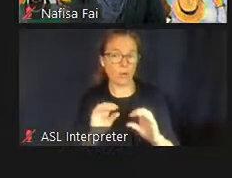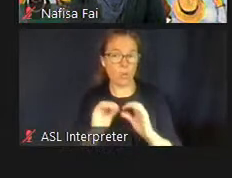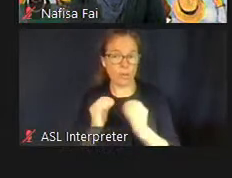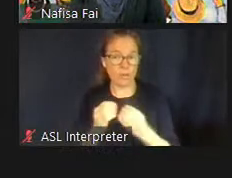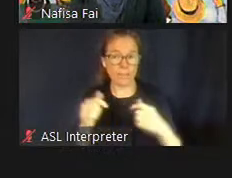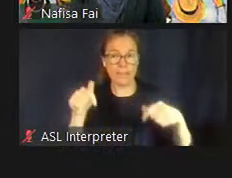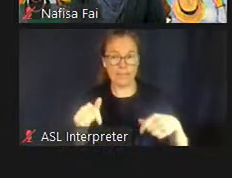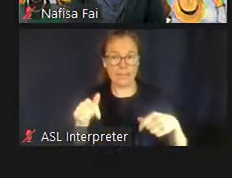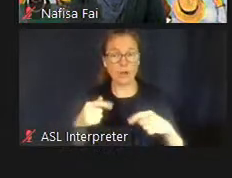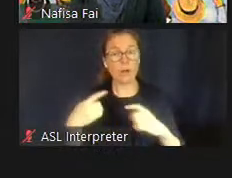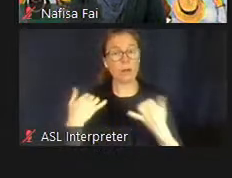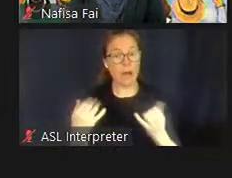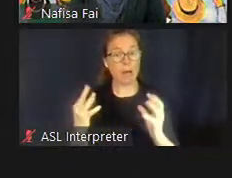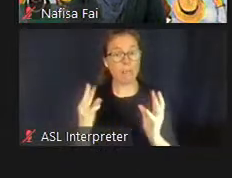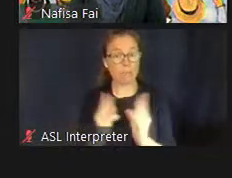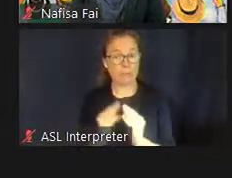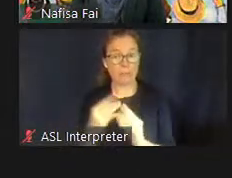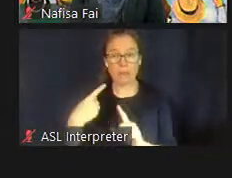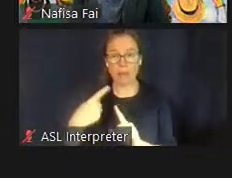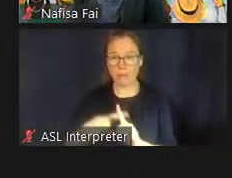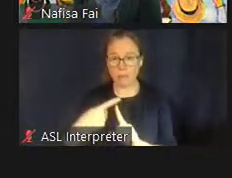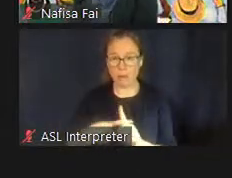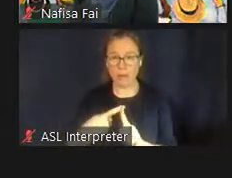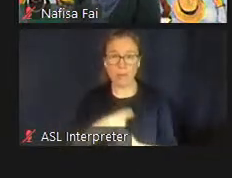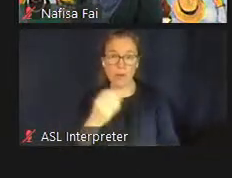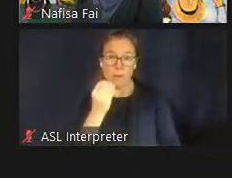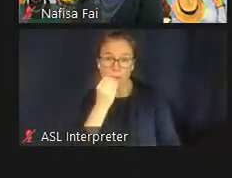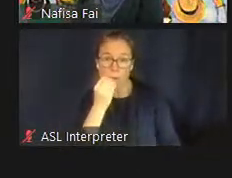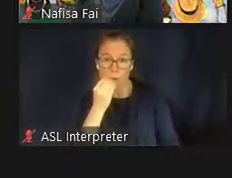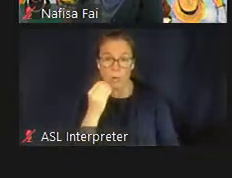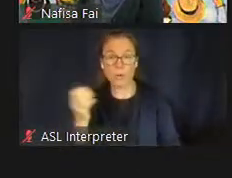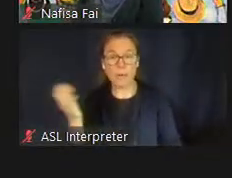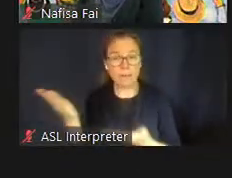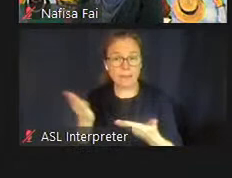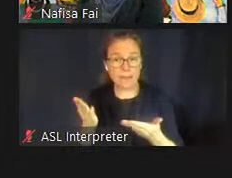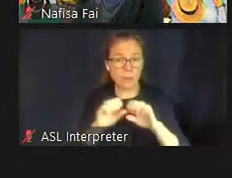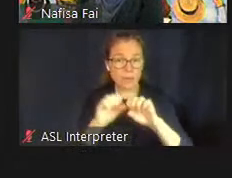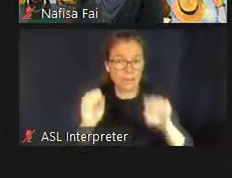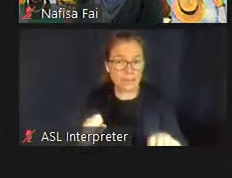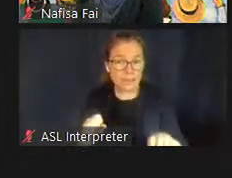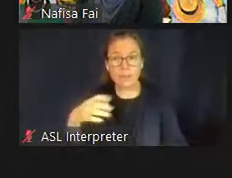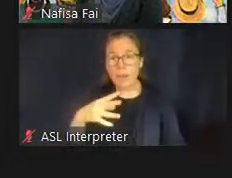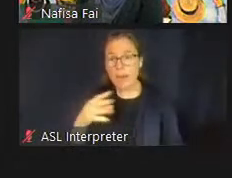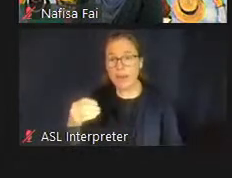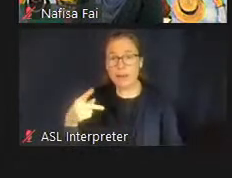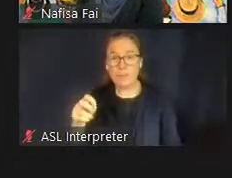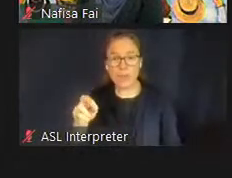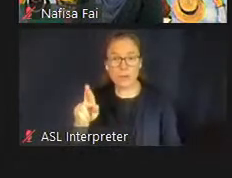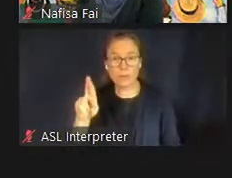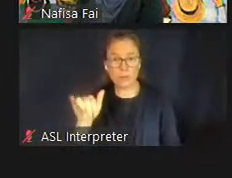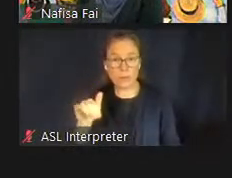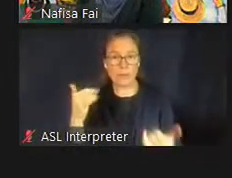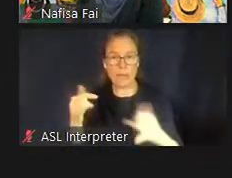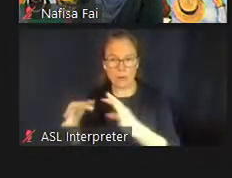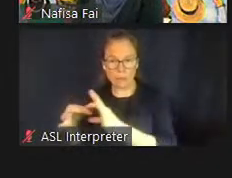meets monthly now, and food pantries and food delivery systems are all getting